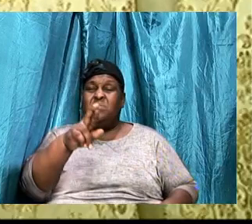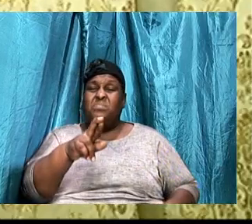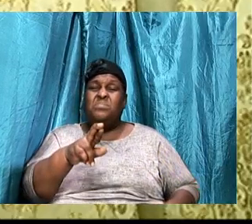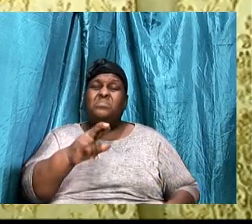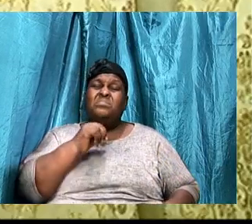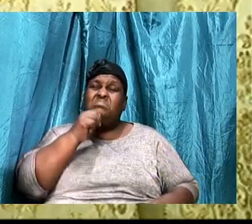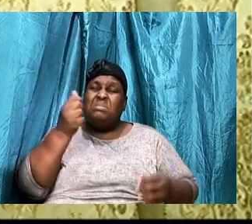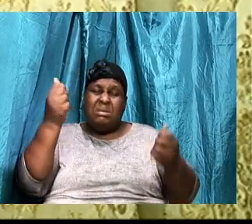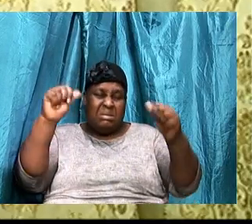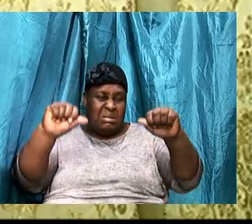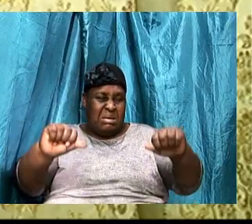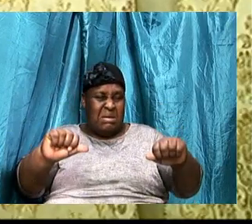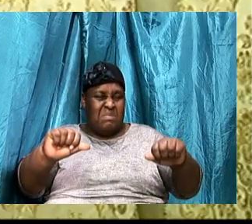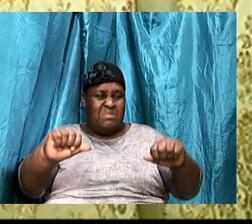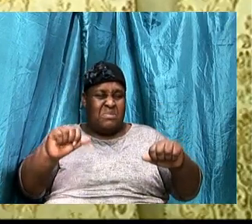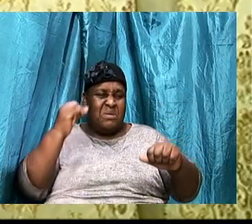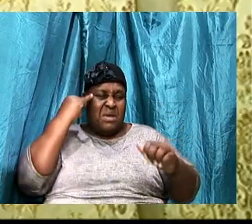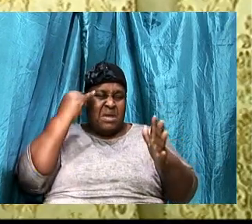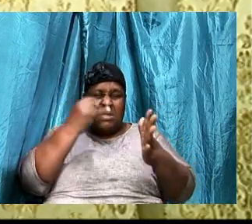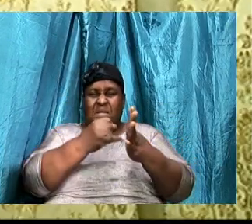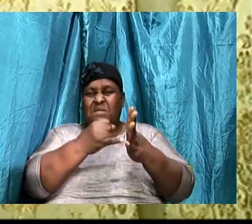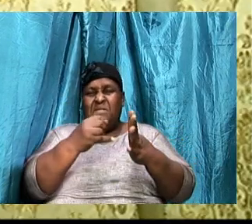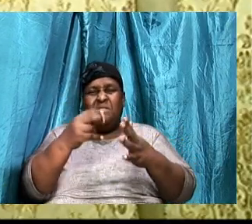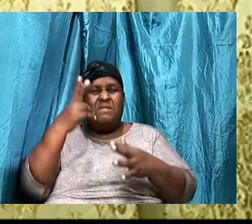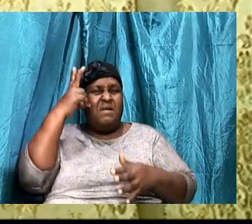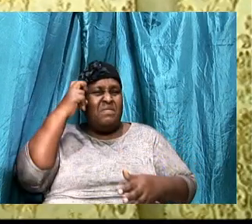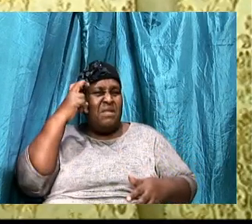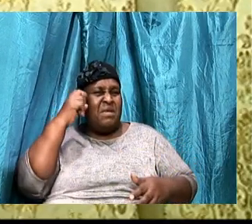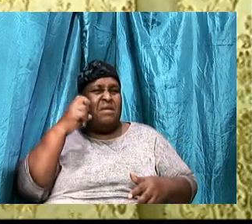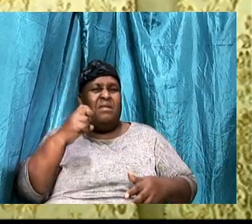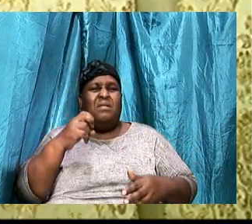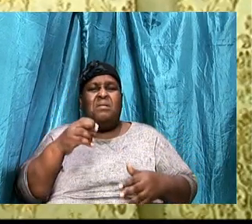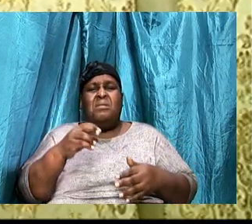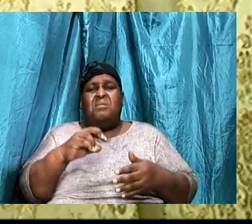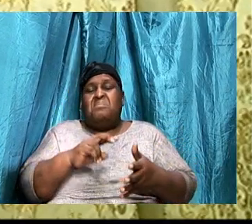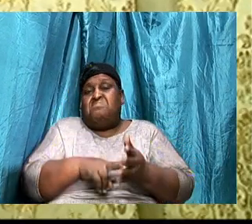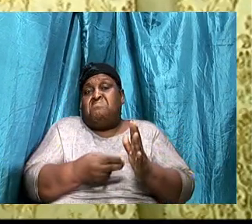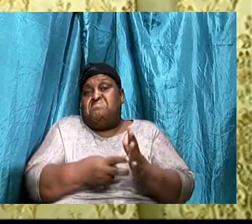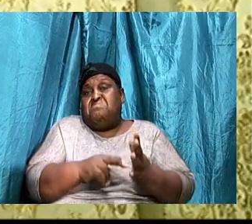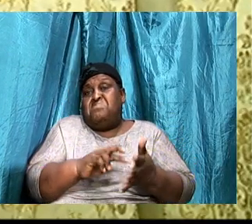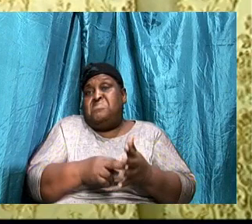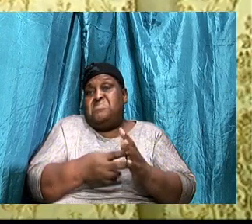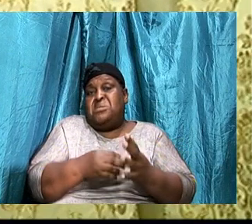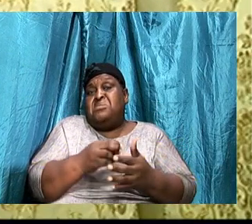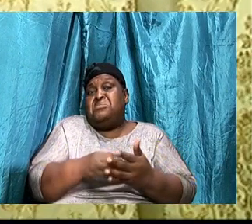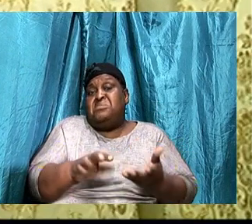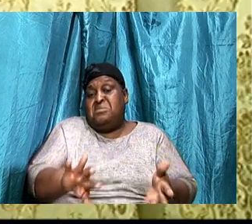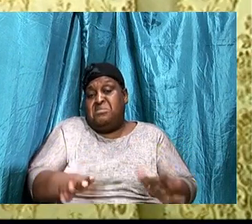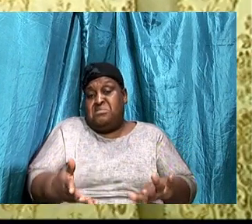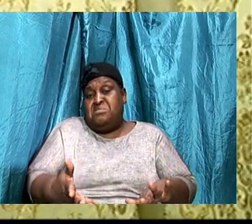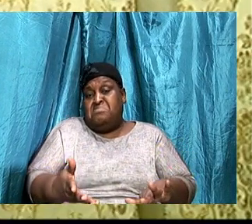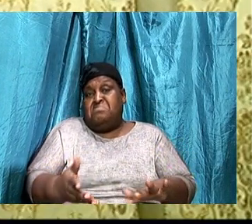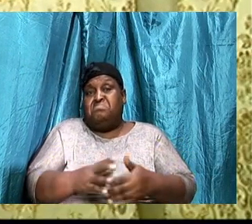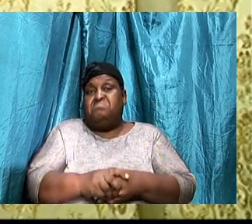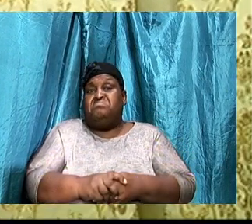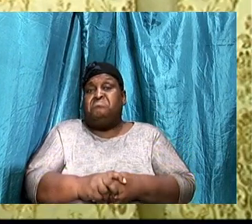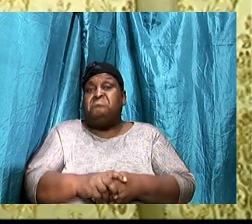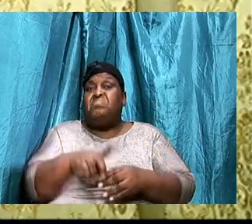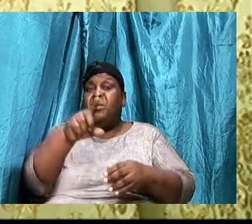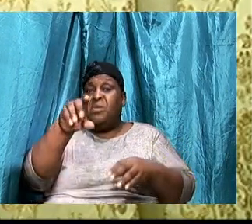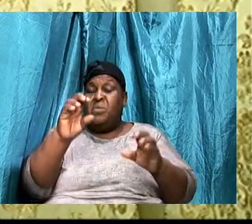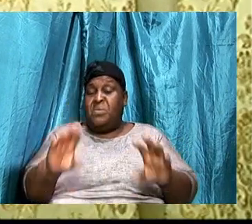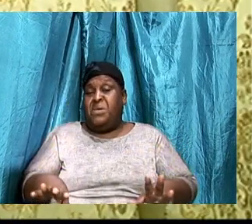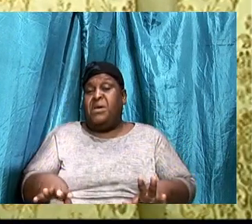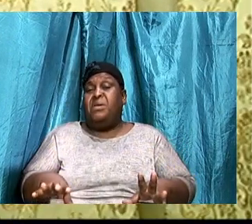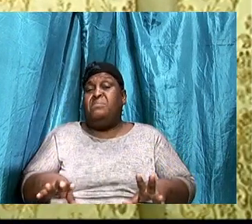being able to identify the enemy means certain death. Not being able to identify the enemy means that you can be